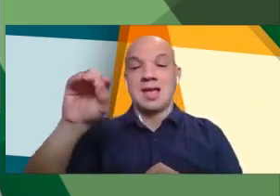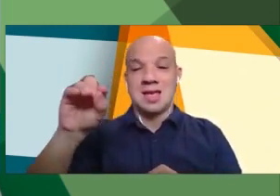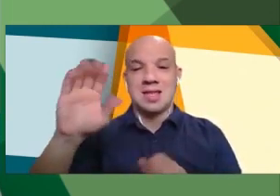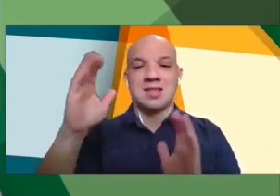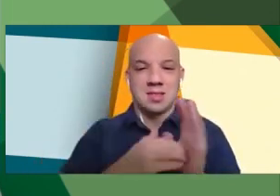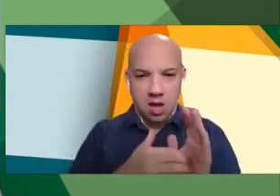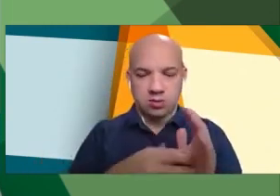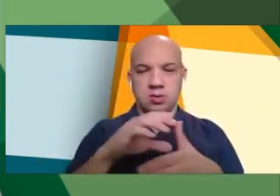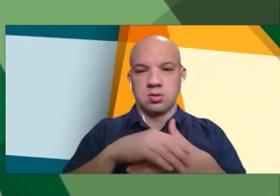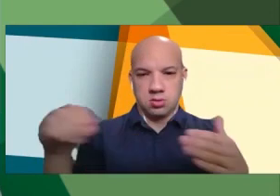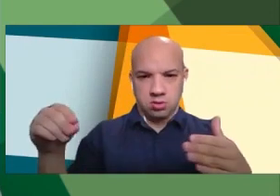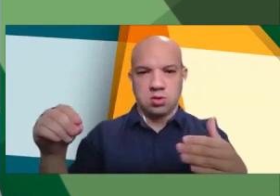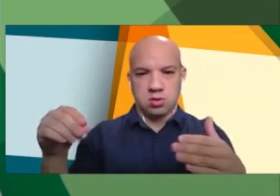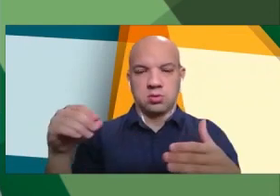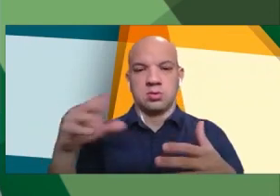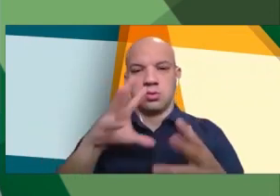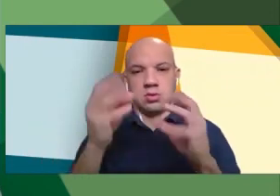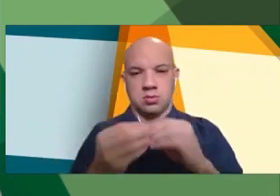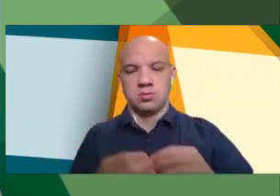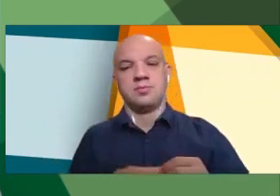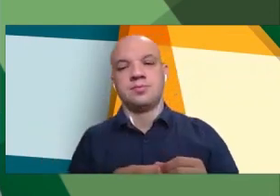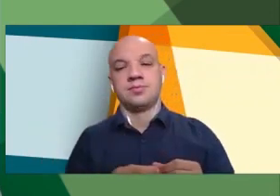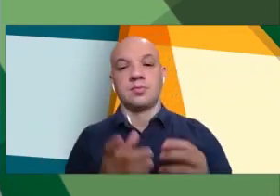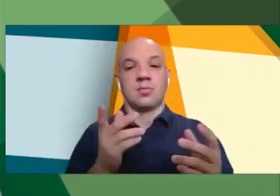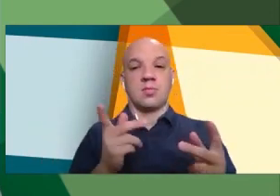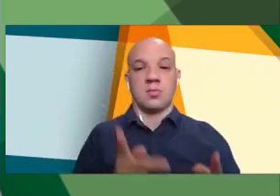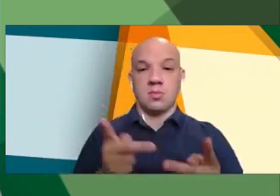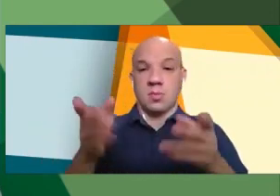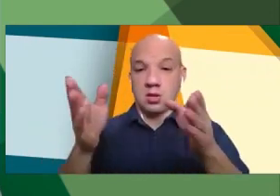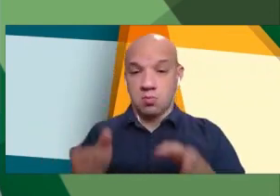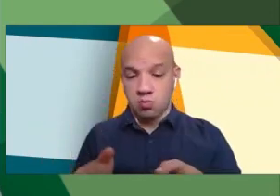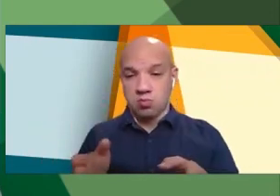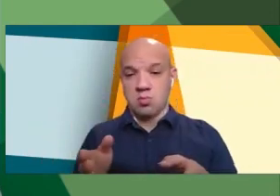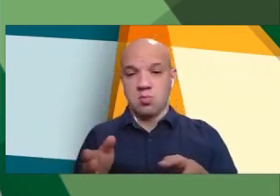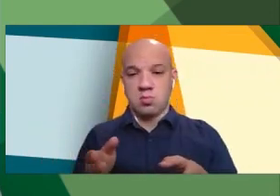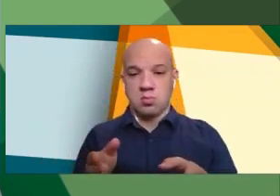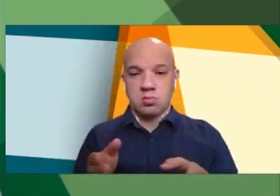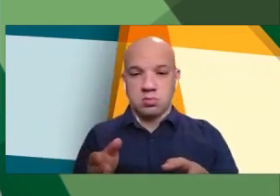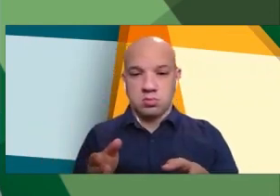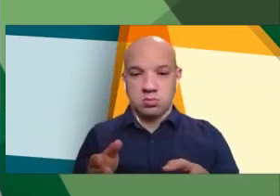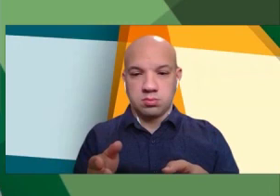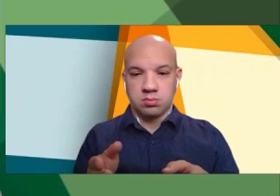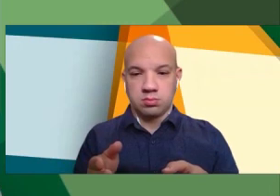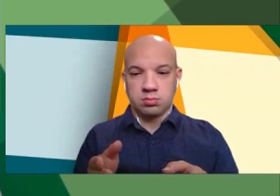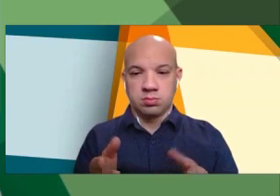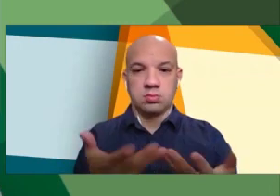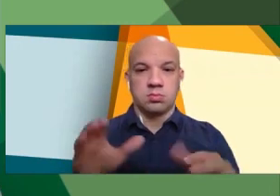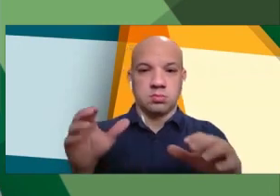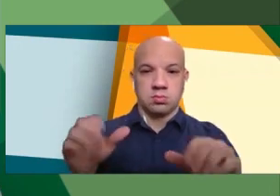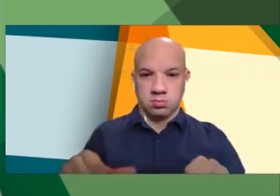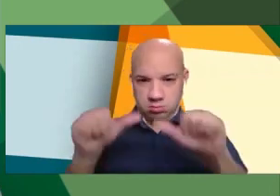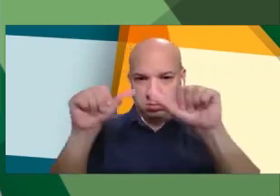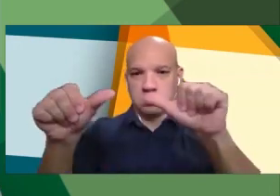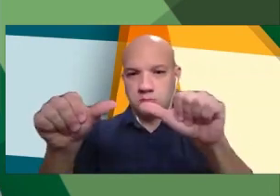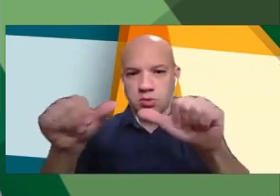$180,000, where the proposer has provided similar services such as those stated in the